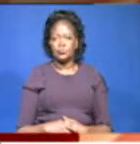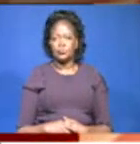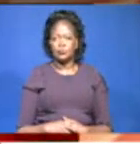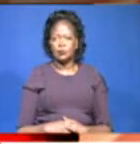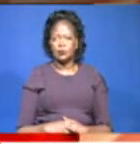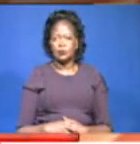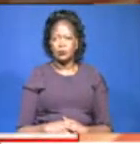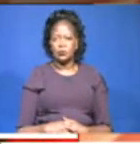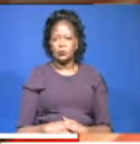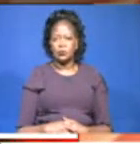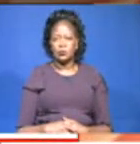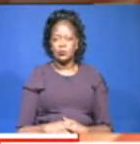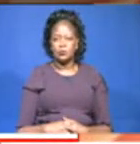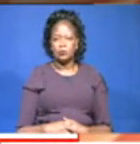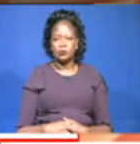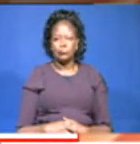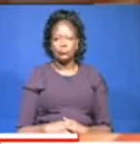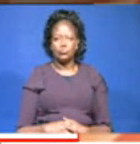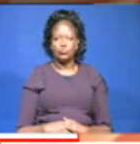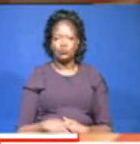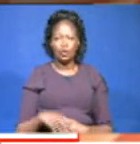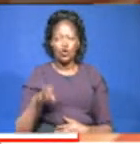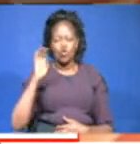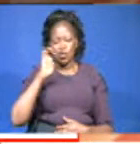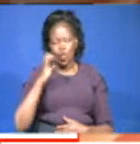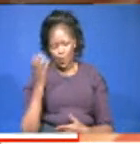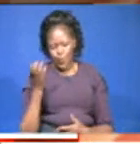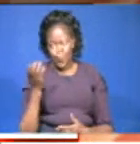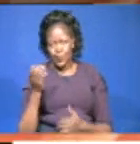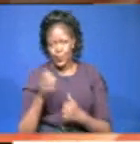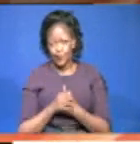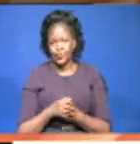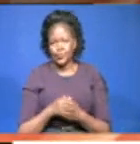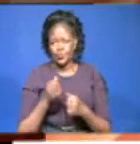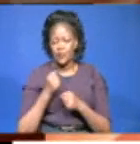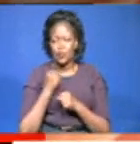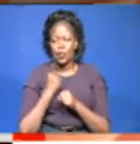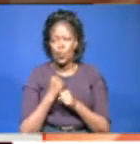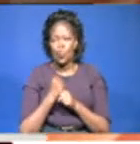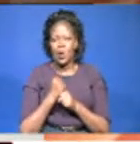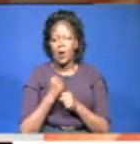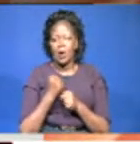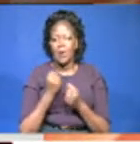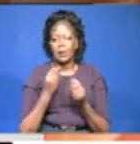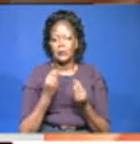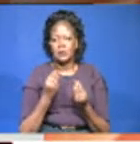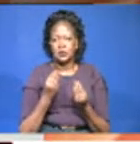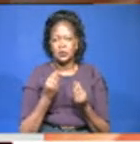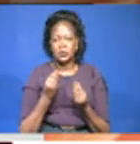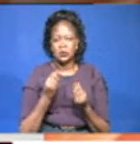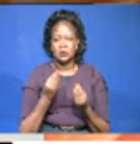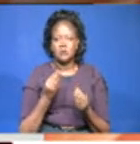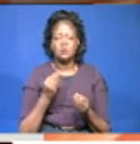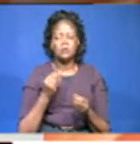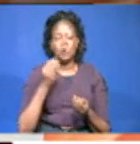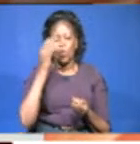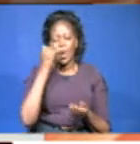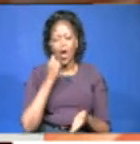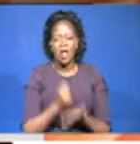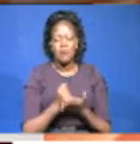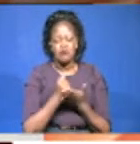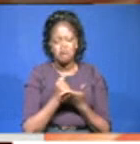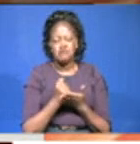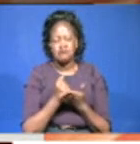Countries in Europe have eased rules for the banks that manage the trading of their government debts to help them cope with